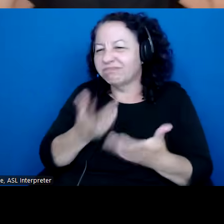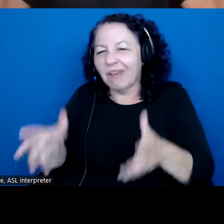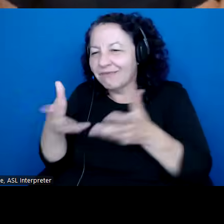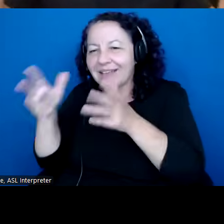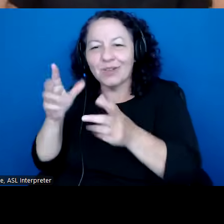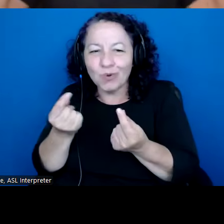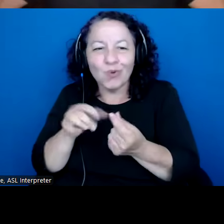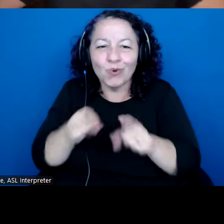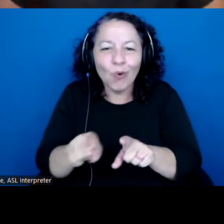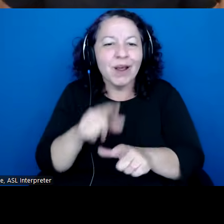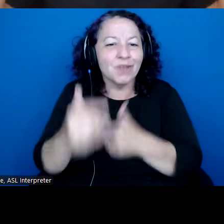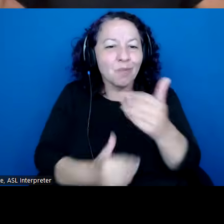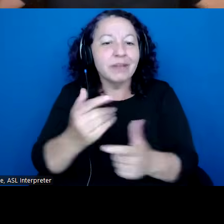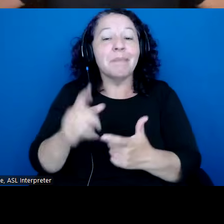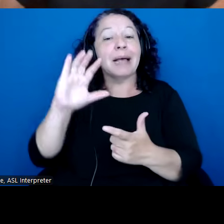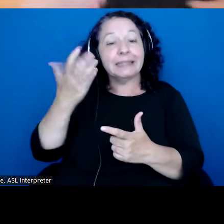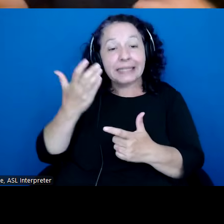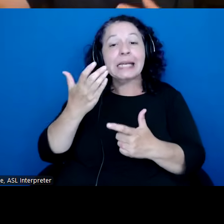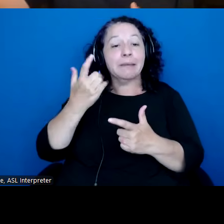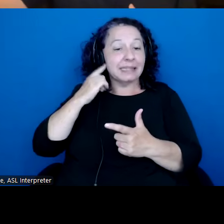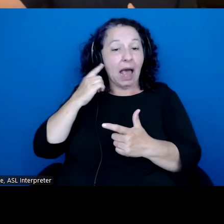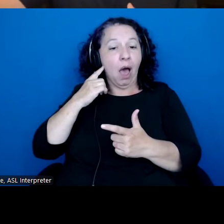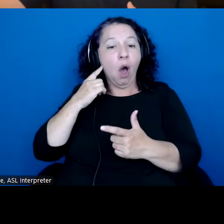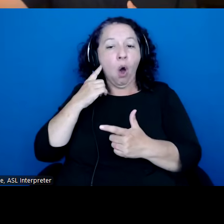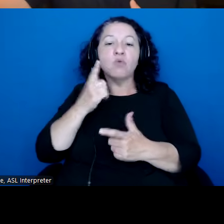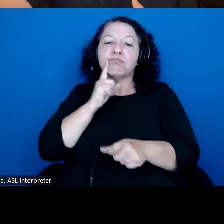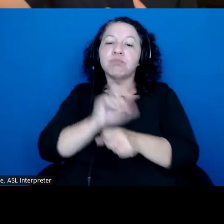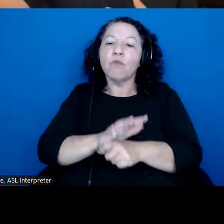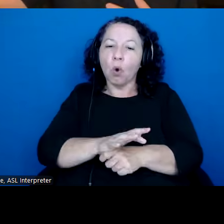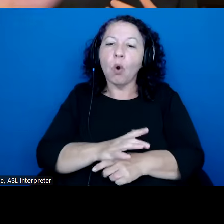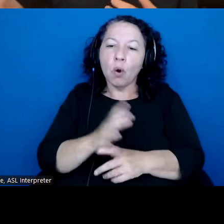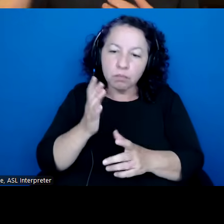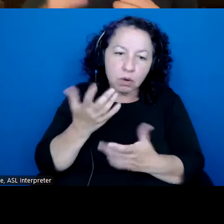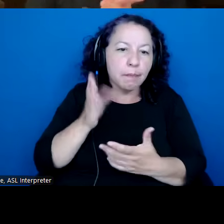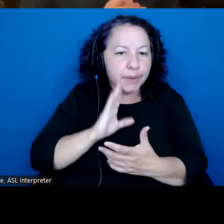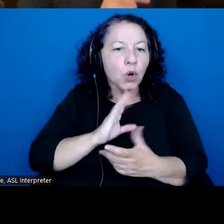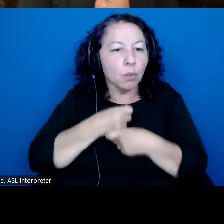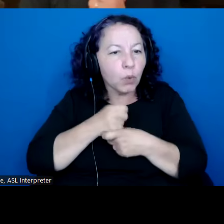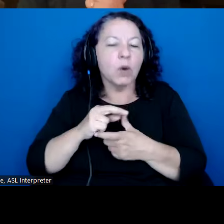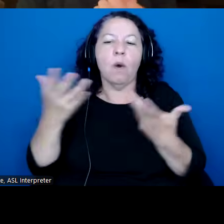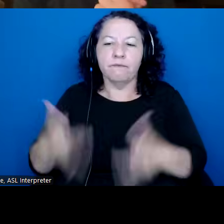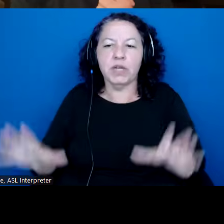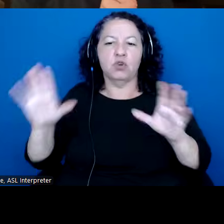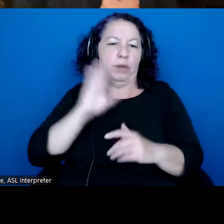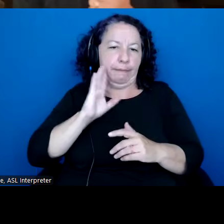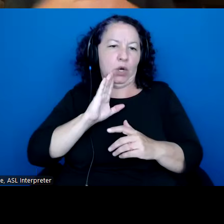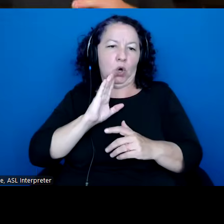this was a sound to them that means either the brewing of beer or the finished beer moving down into the vessel. Um,